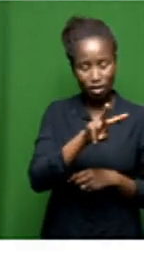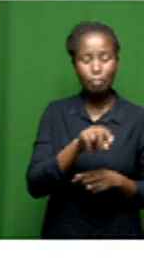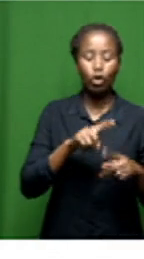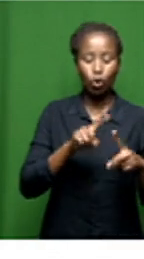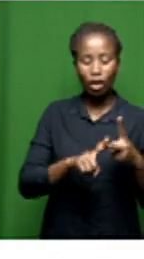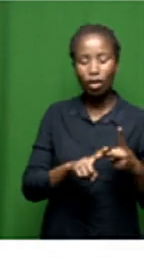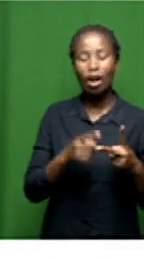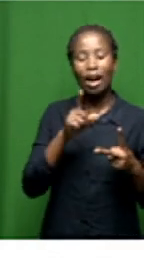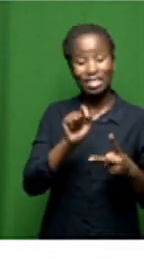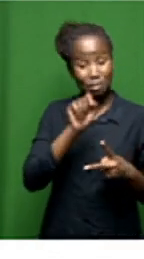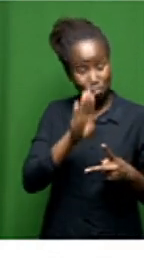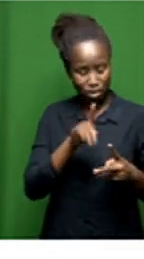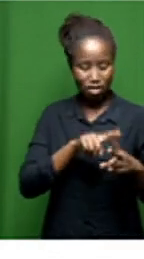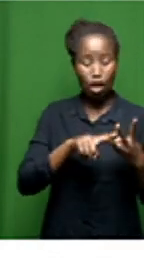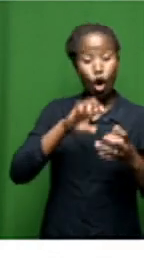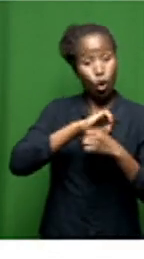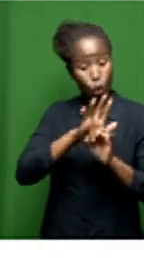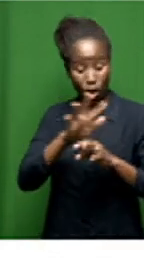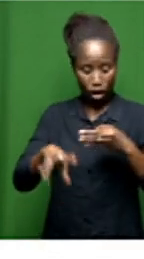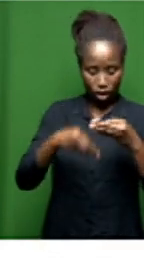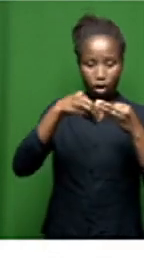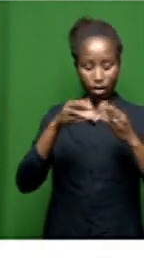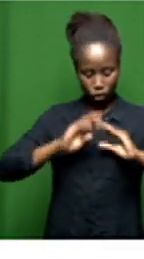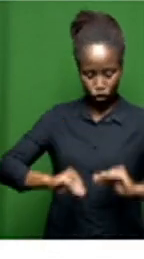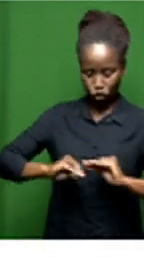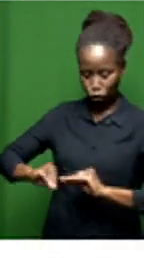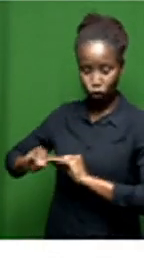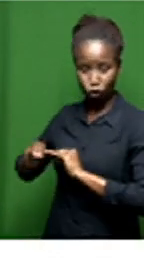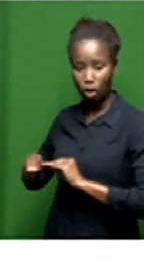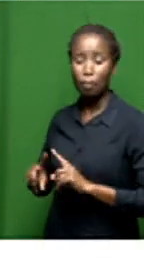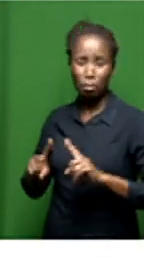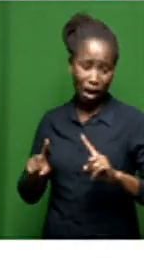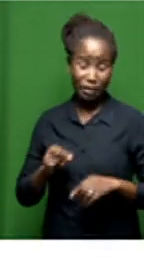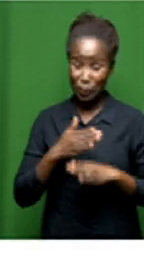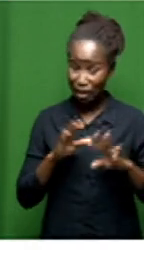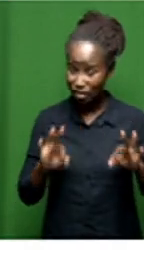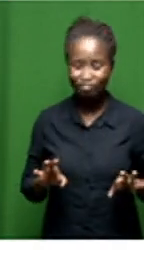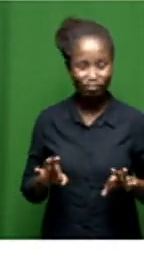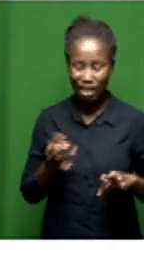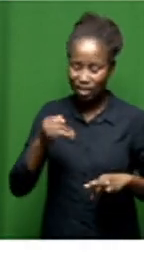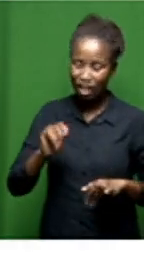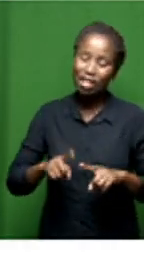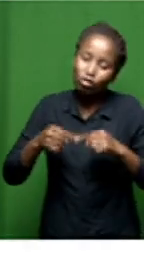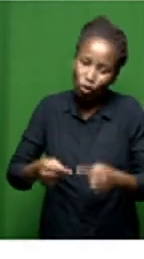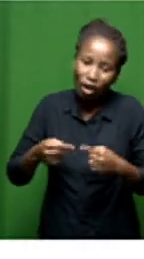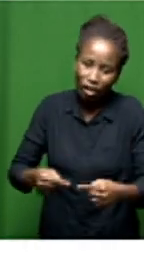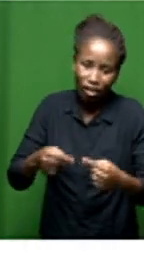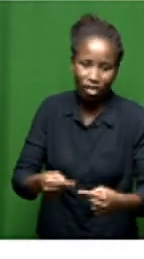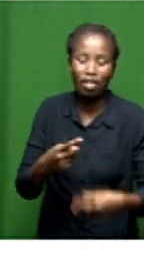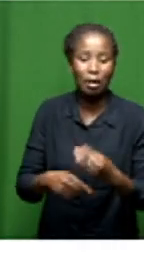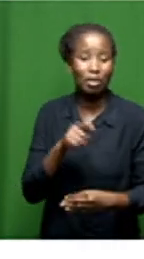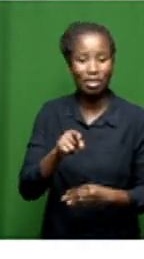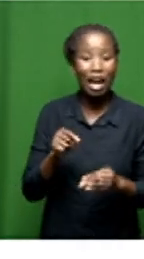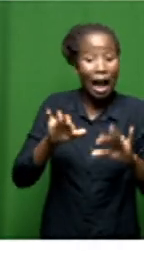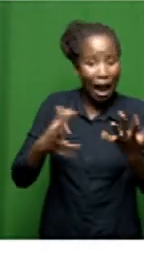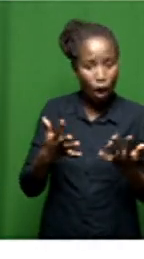large numbers and isolate them. It did work. But we are still battling. Will this be a powerful tool to